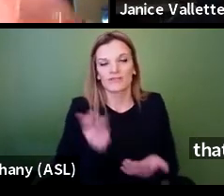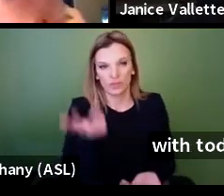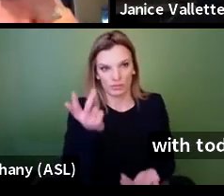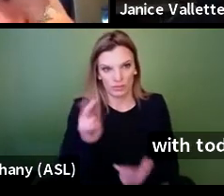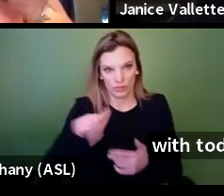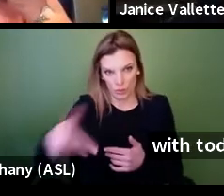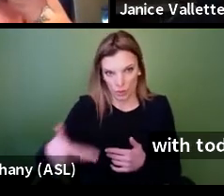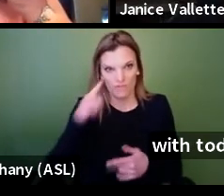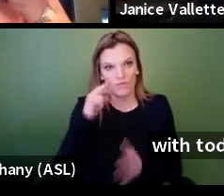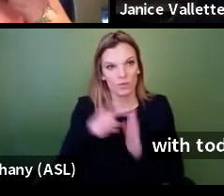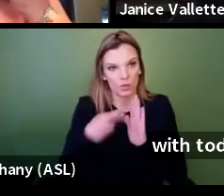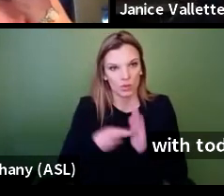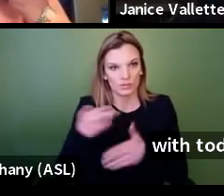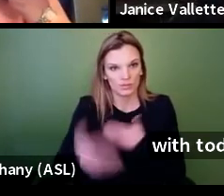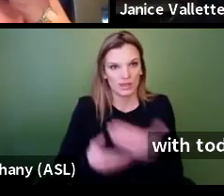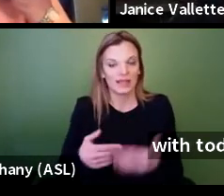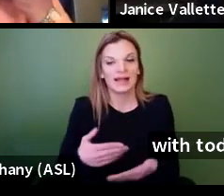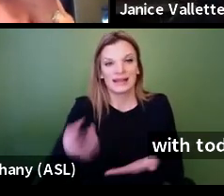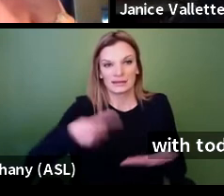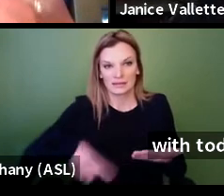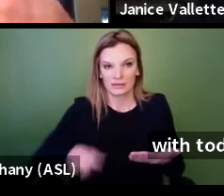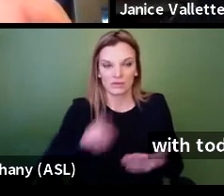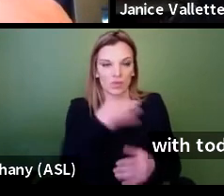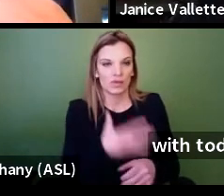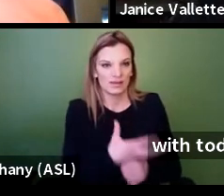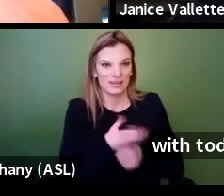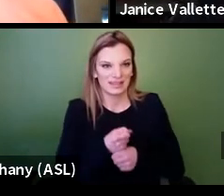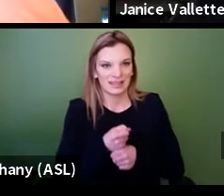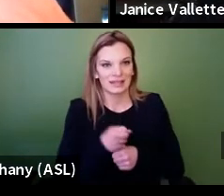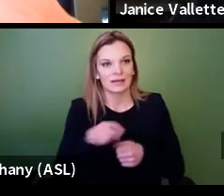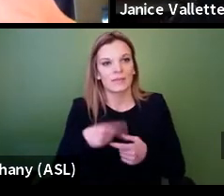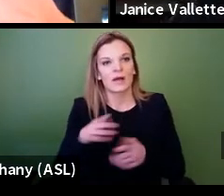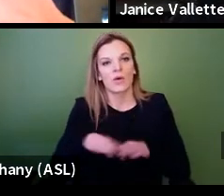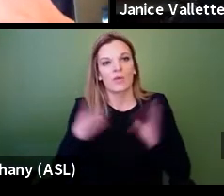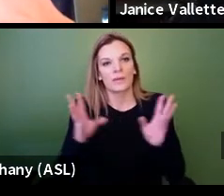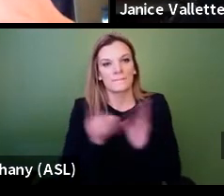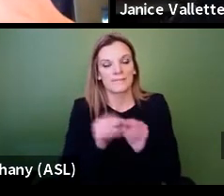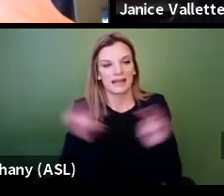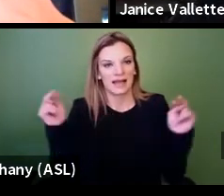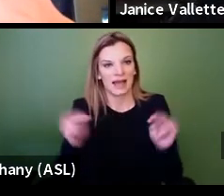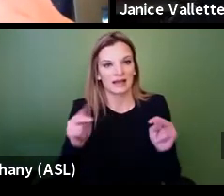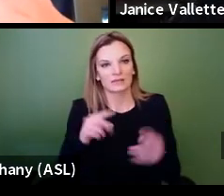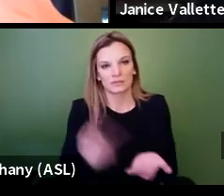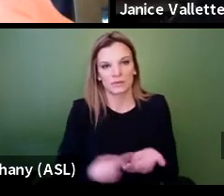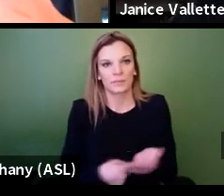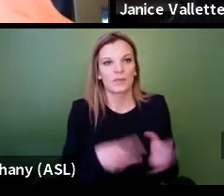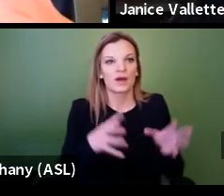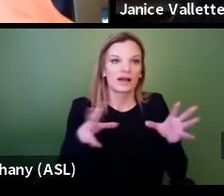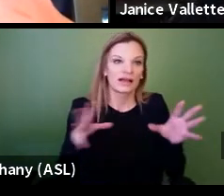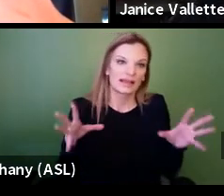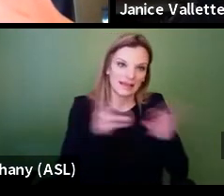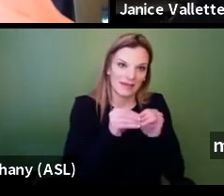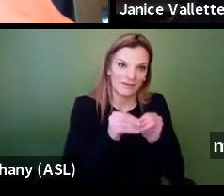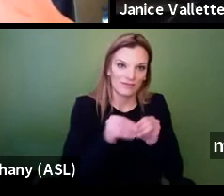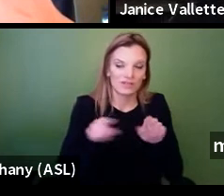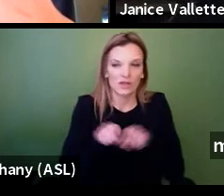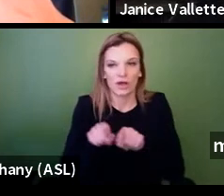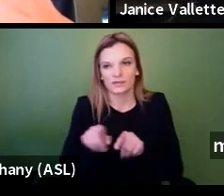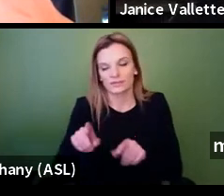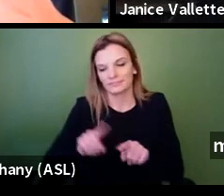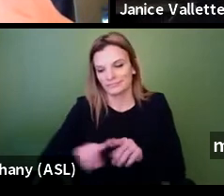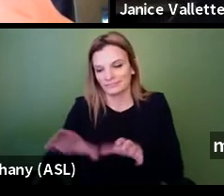week, please expect a memo on the Open Meetings Act relative to conferences and seminars. That was a request that the commission